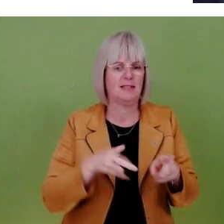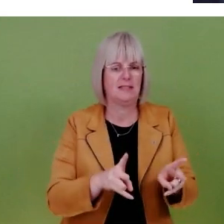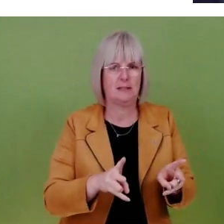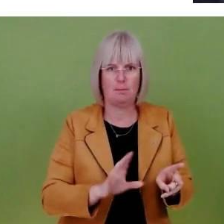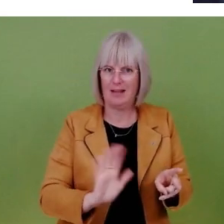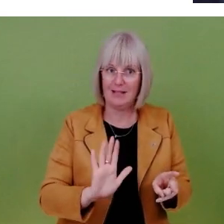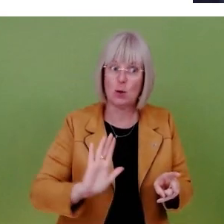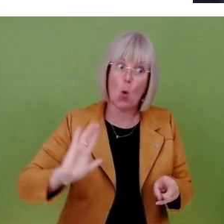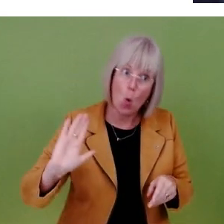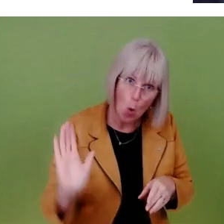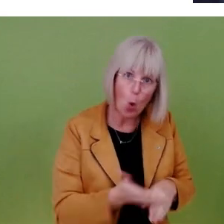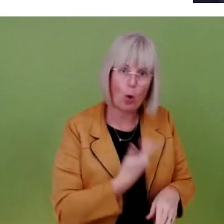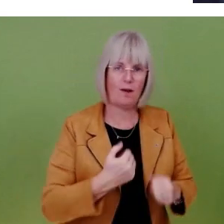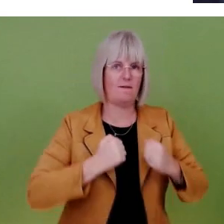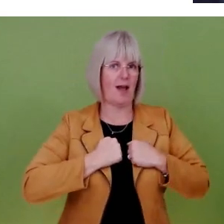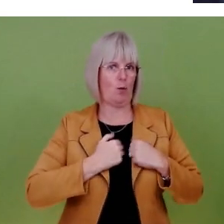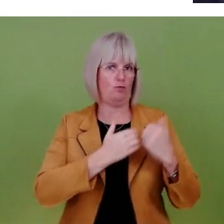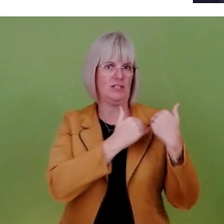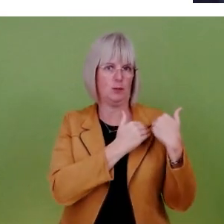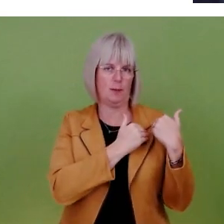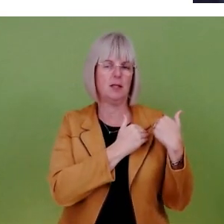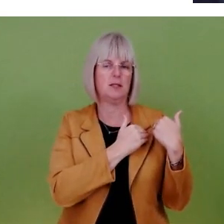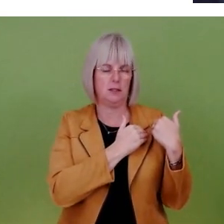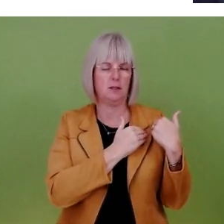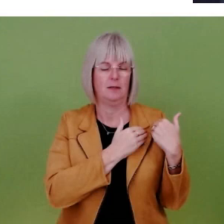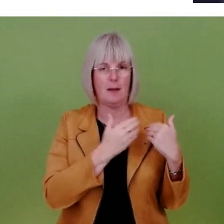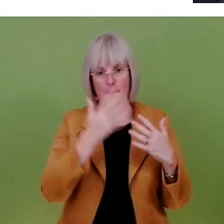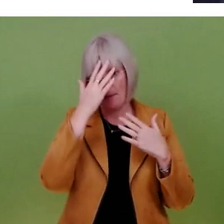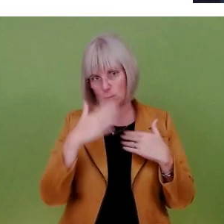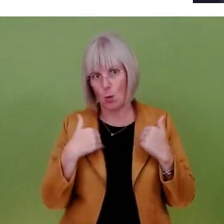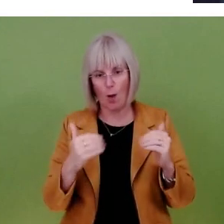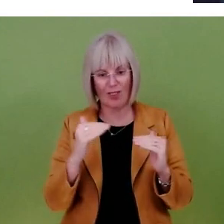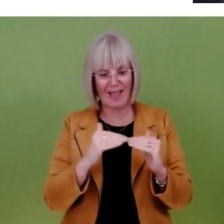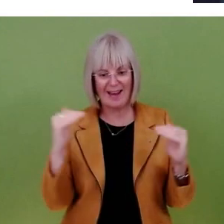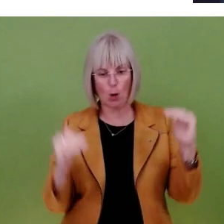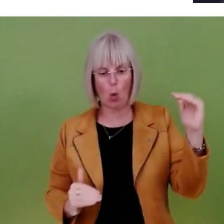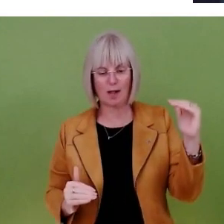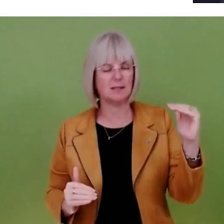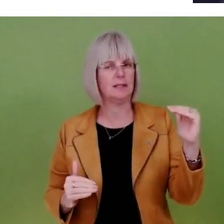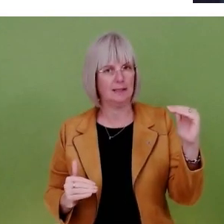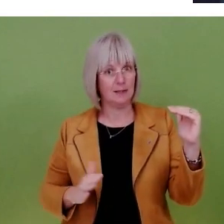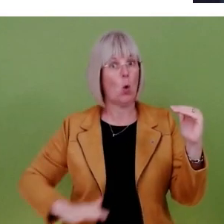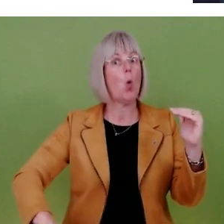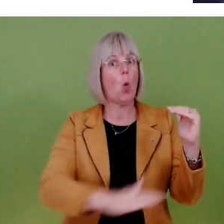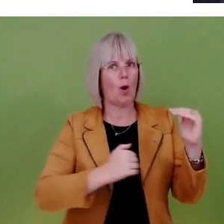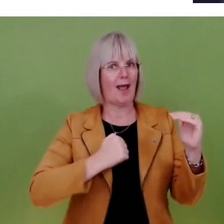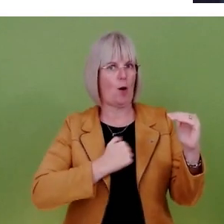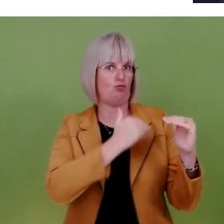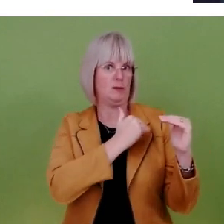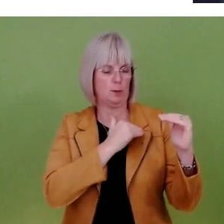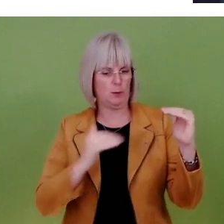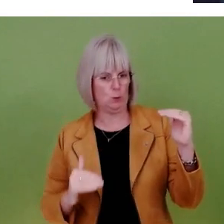responsibilities to right mental health inequalities in practice. And as a trainer, I know that we're not doing well enough,